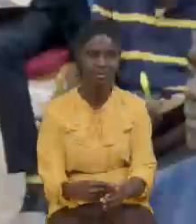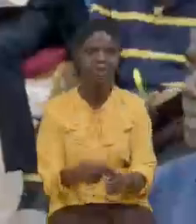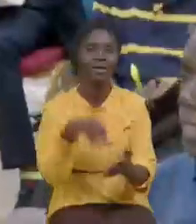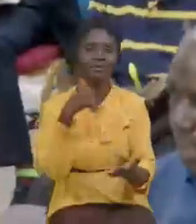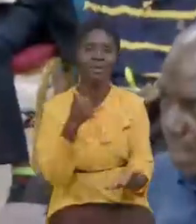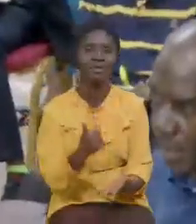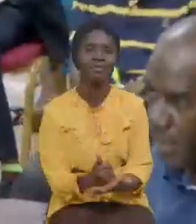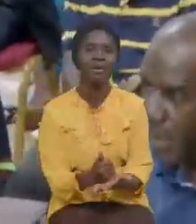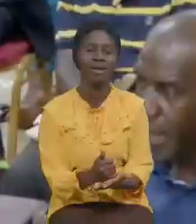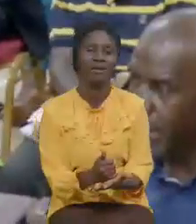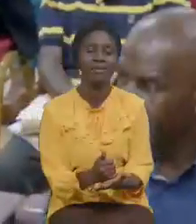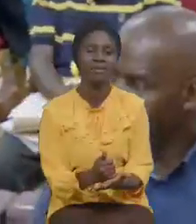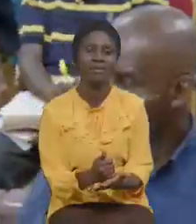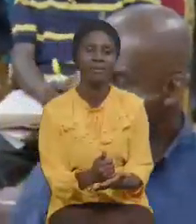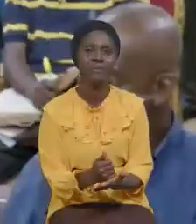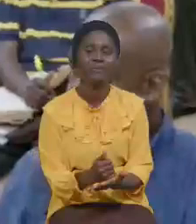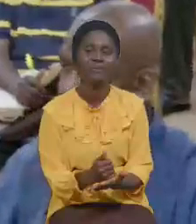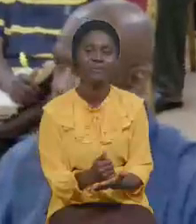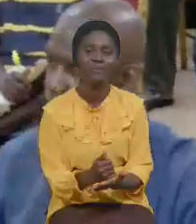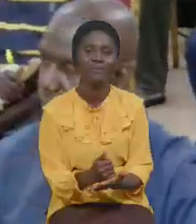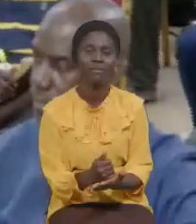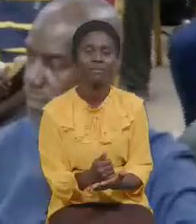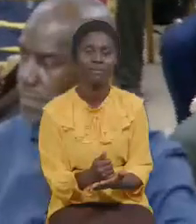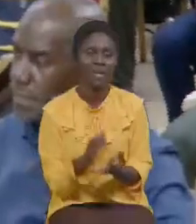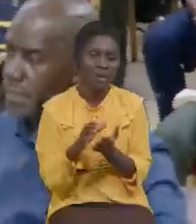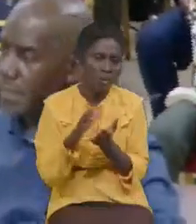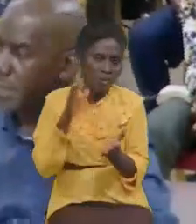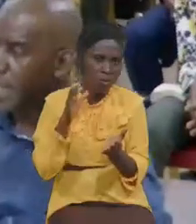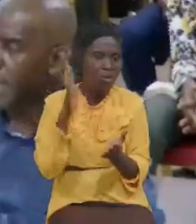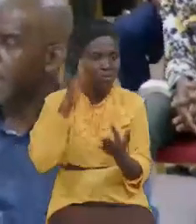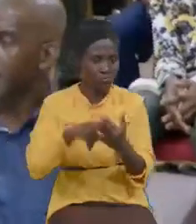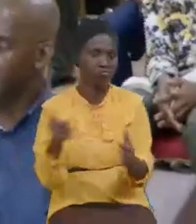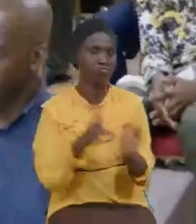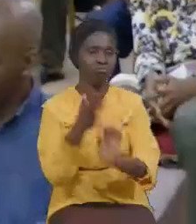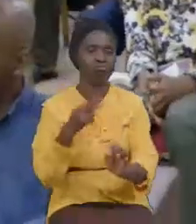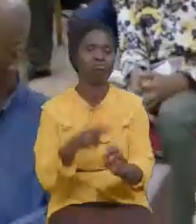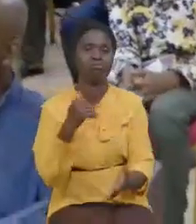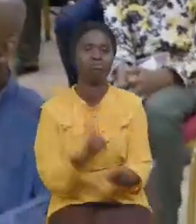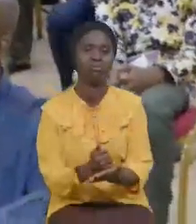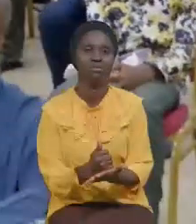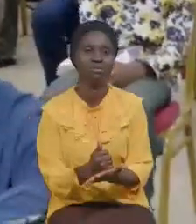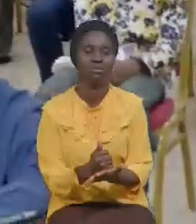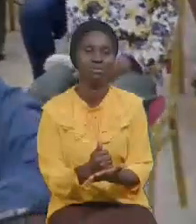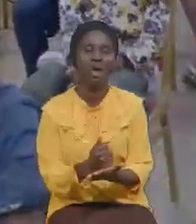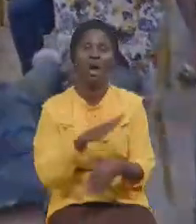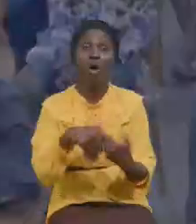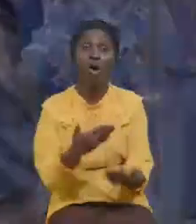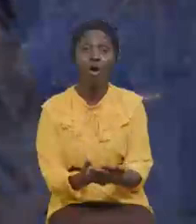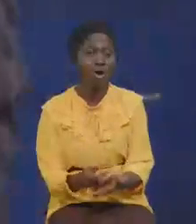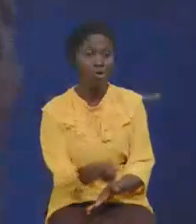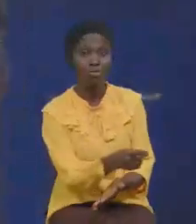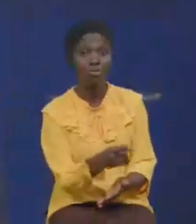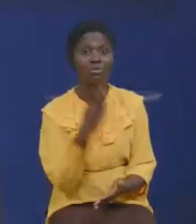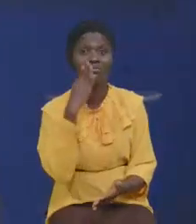Jesus' name. Tumor will vanish away from your body. And all those